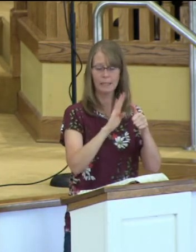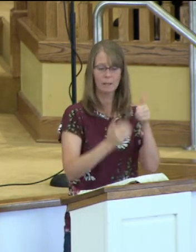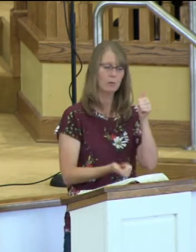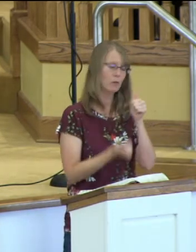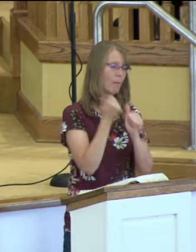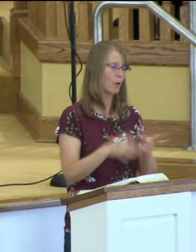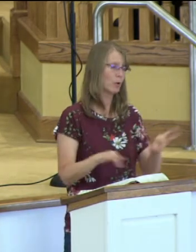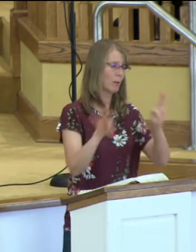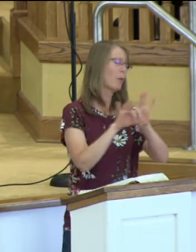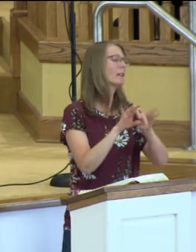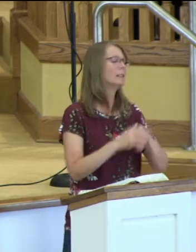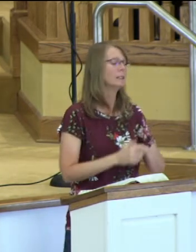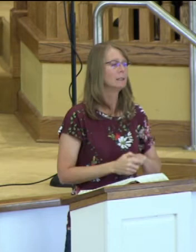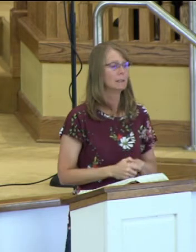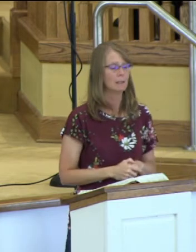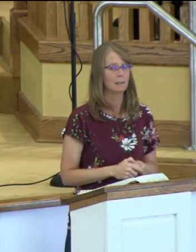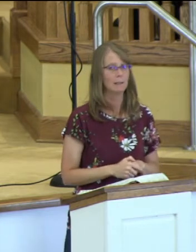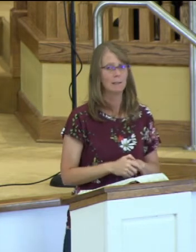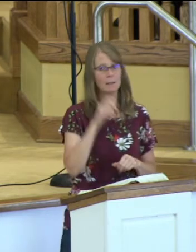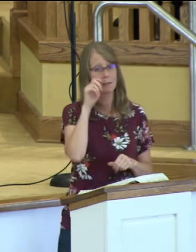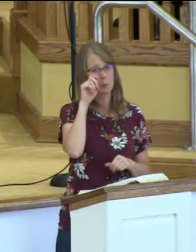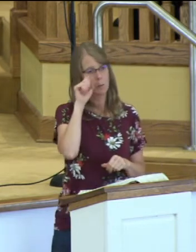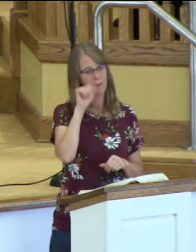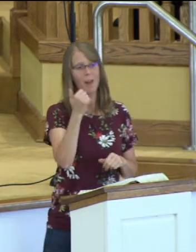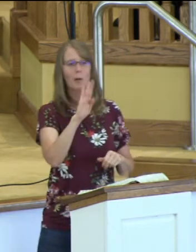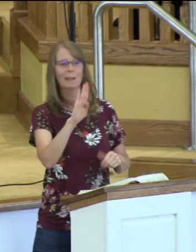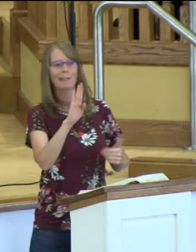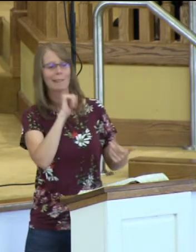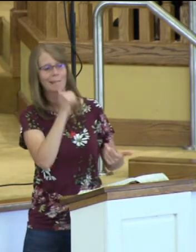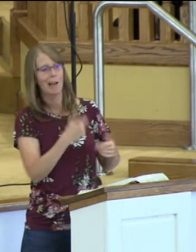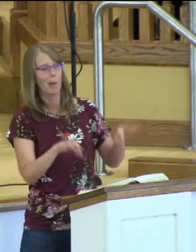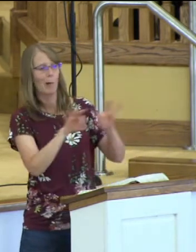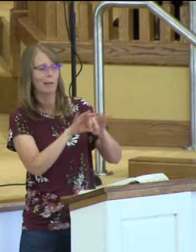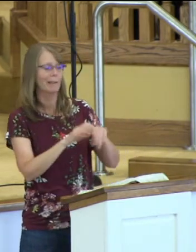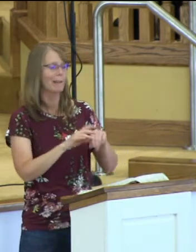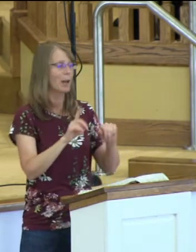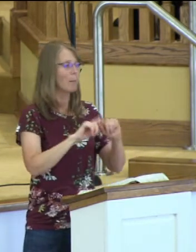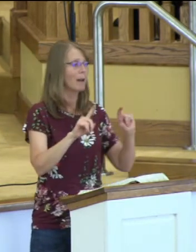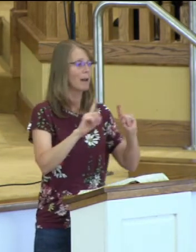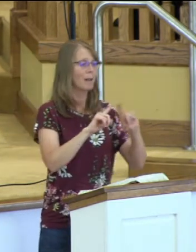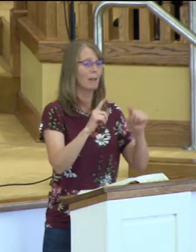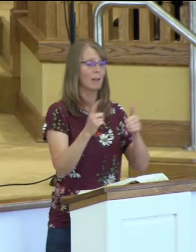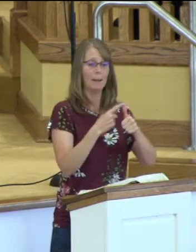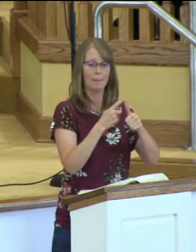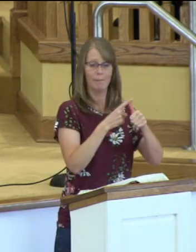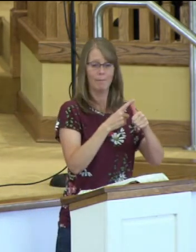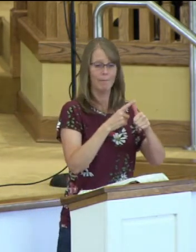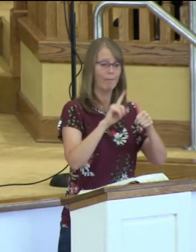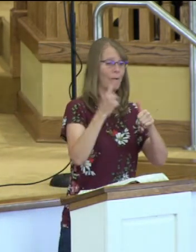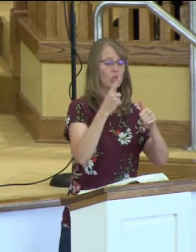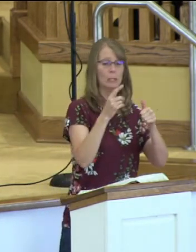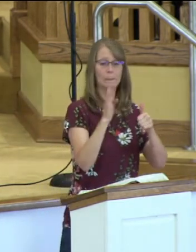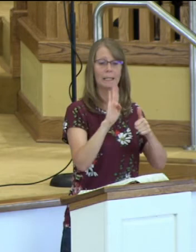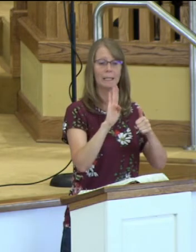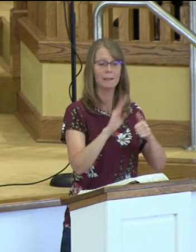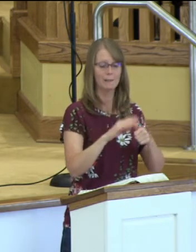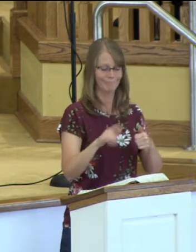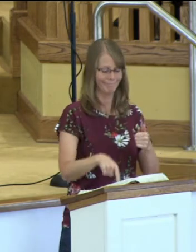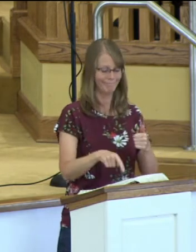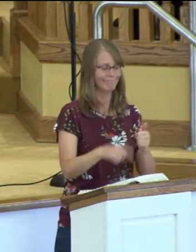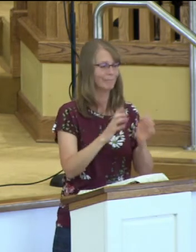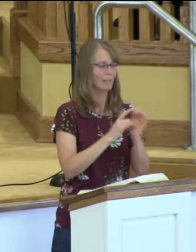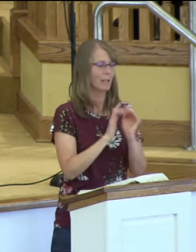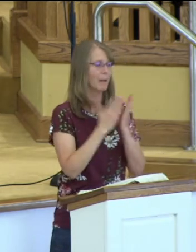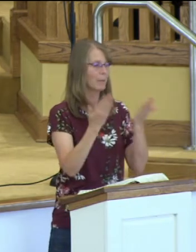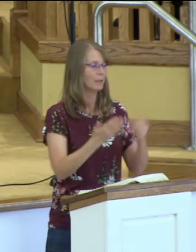doesn't matter too much, but it does because I'm the head of the household. First B, Bible. Listen, what do we do? What we